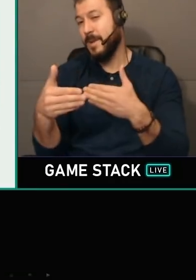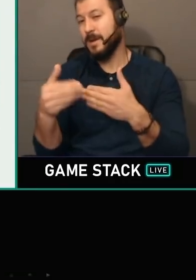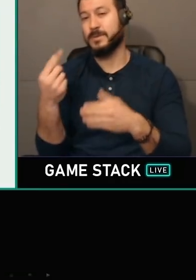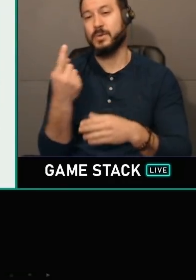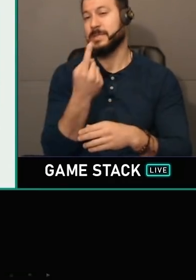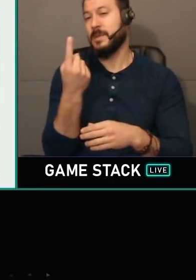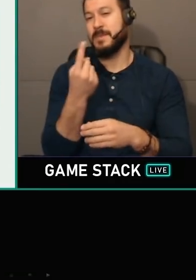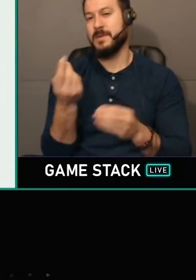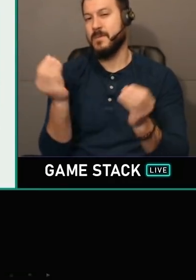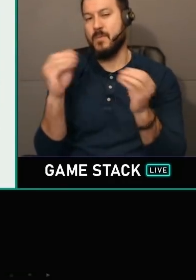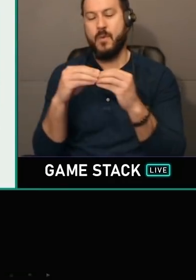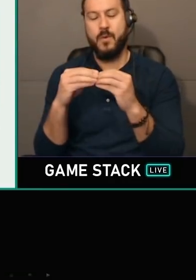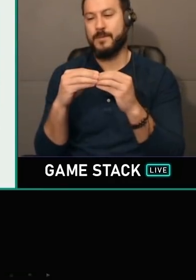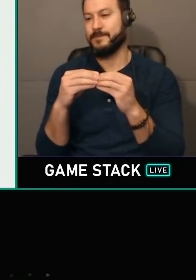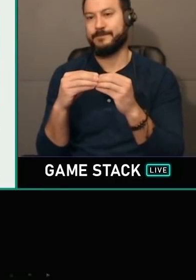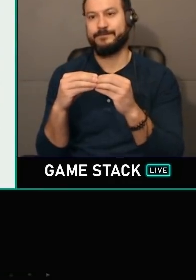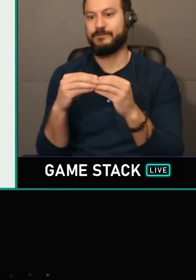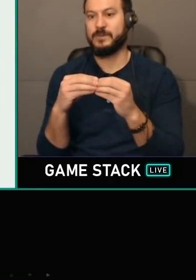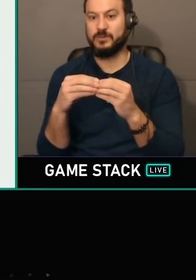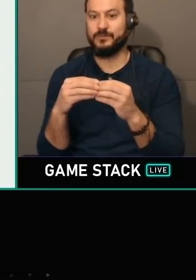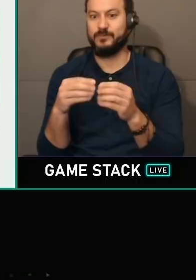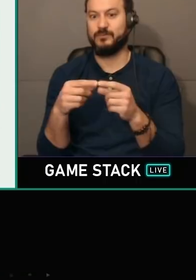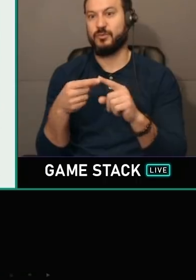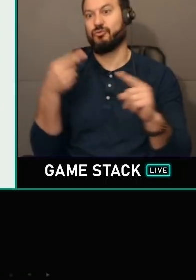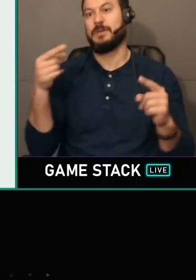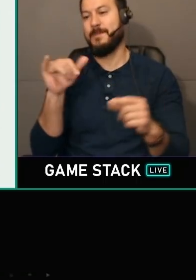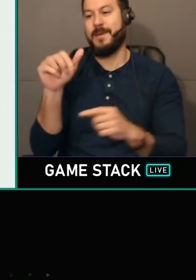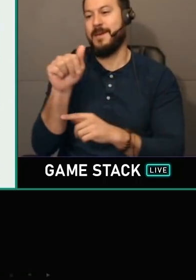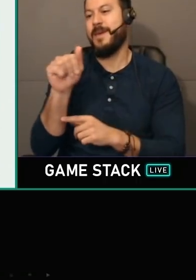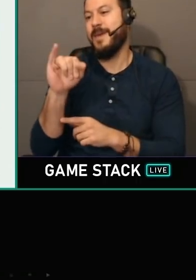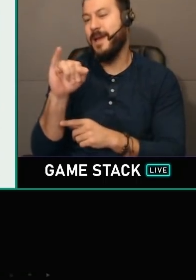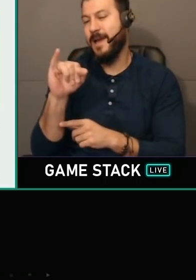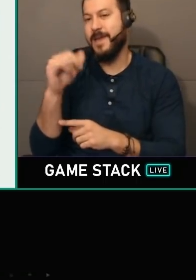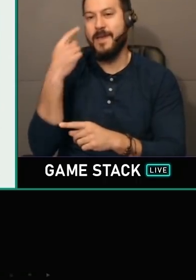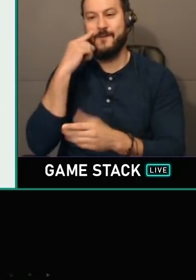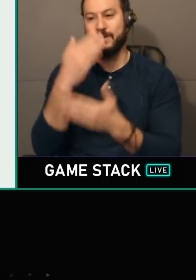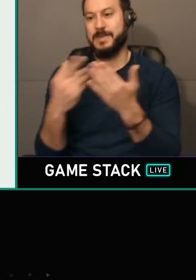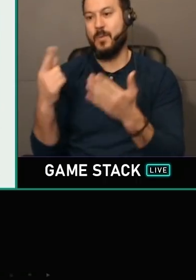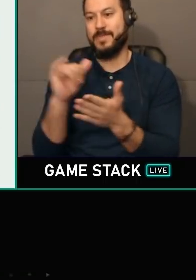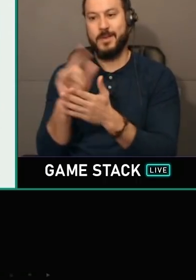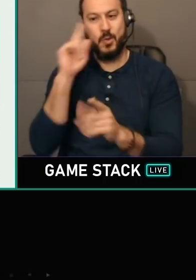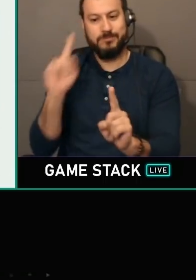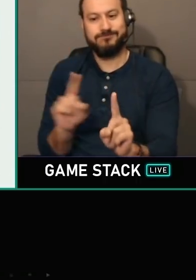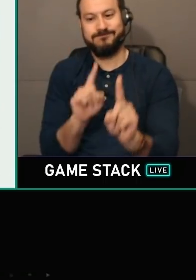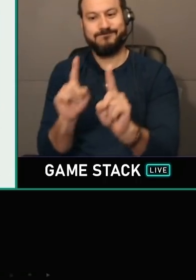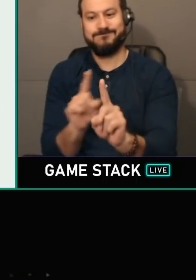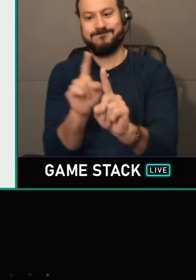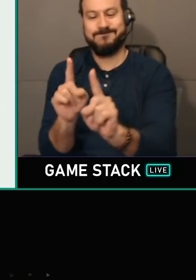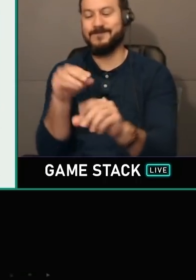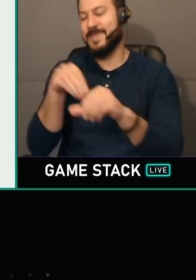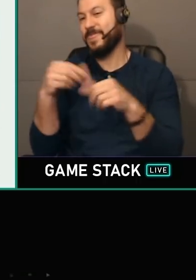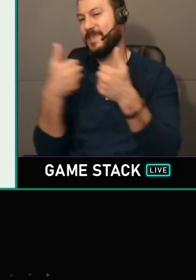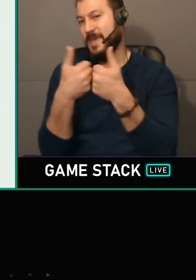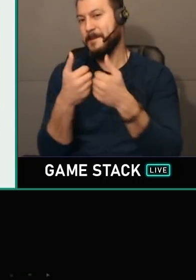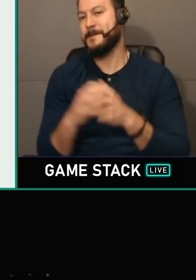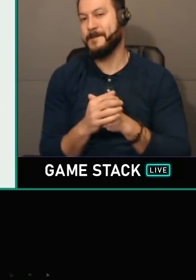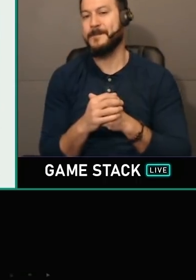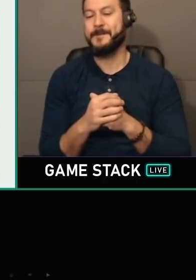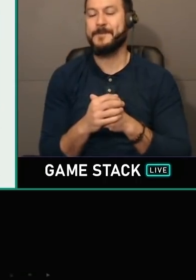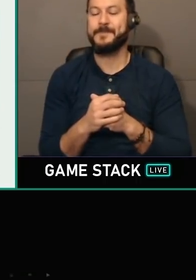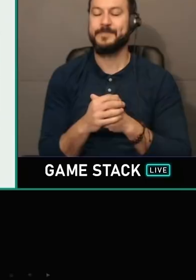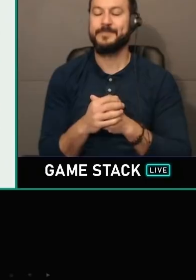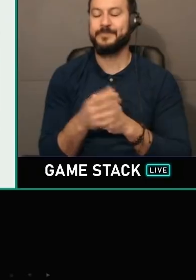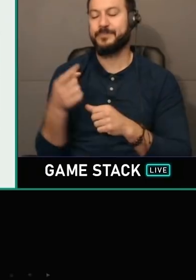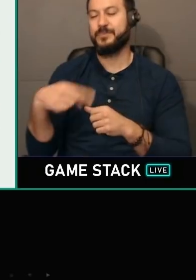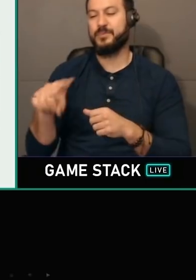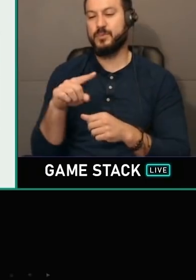more extreme, like an AI for somebody that you're going to be following around in the game. Those